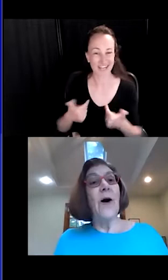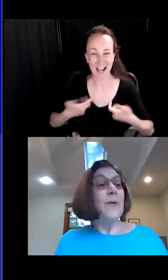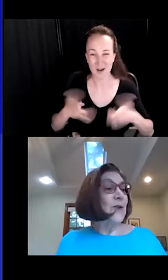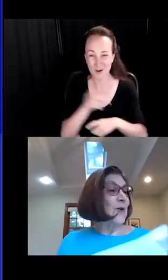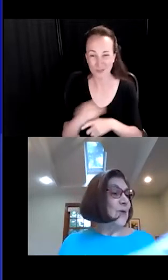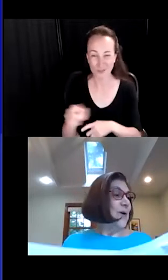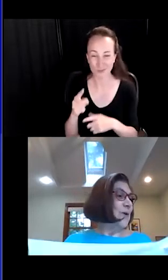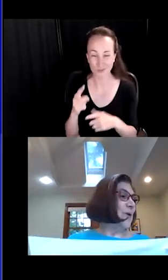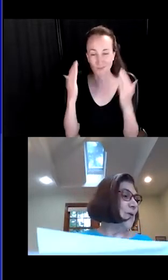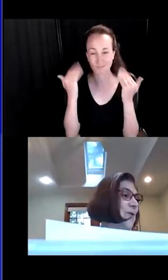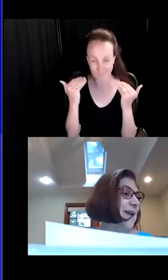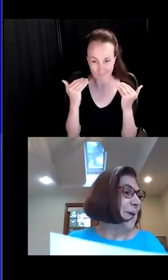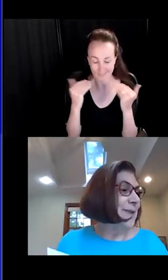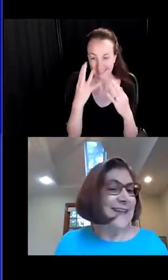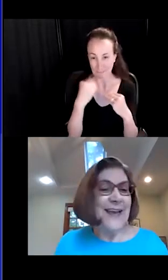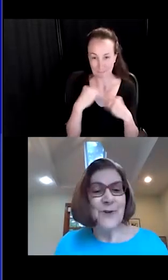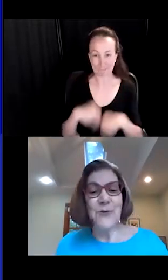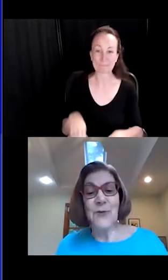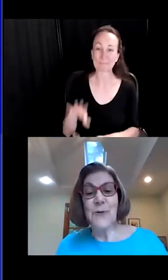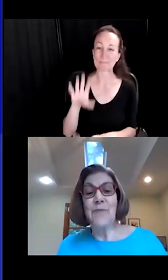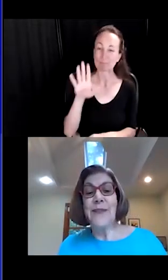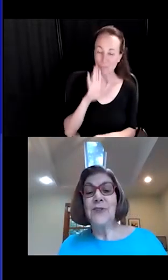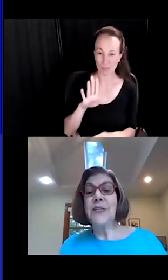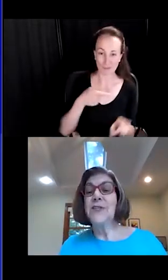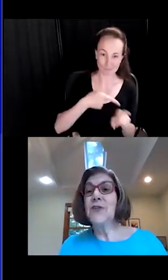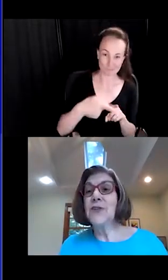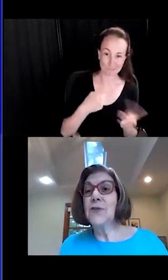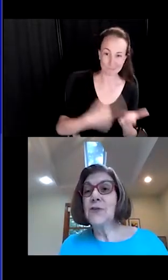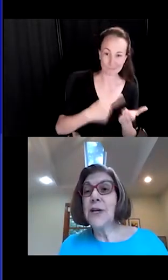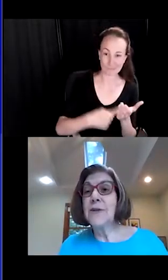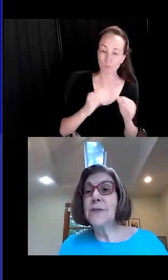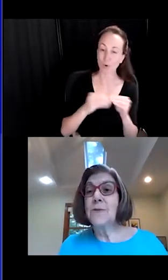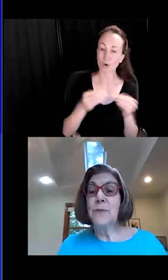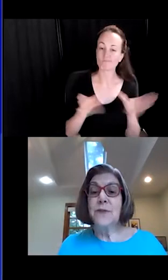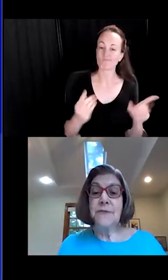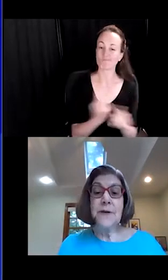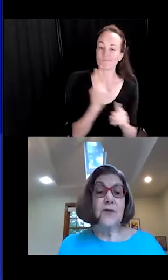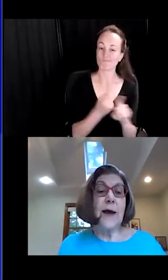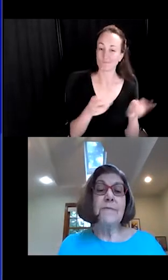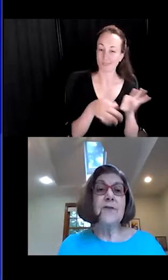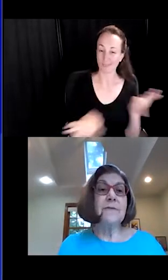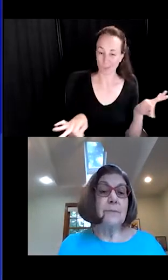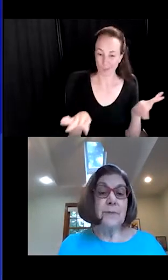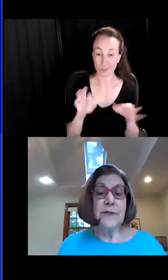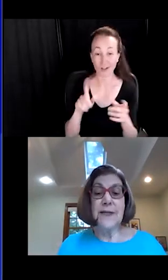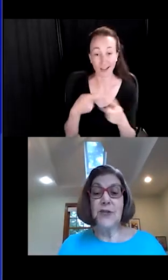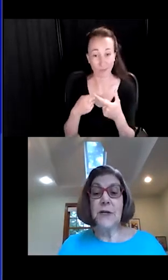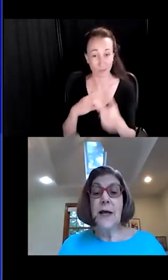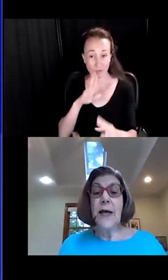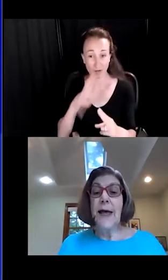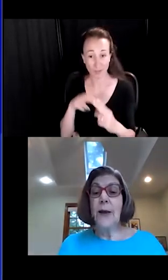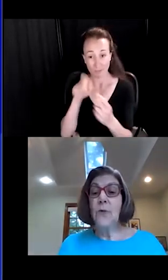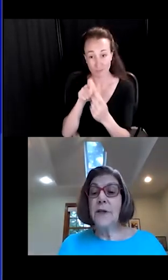that's why we'll go the plain language route. Then Gina is going to share some specific drivers of